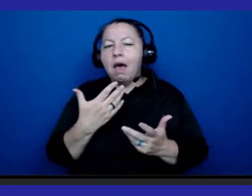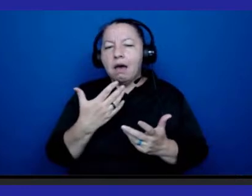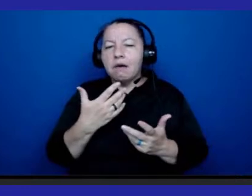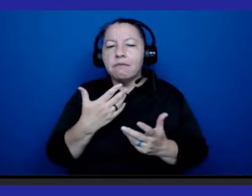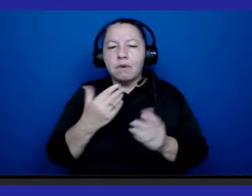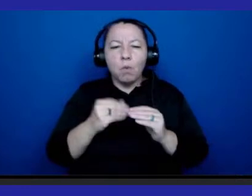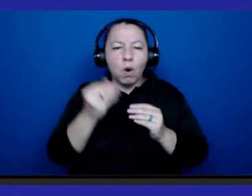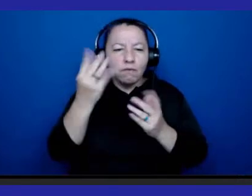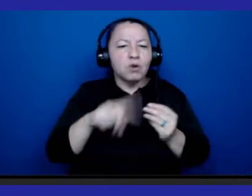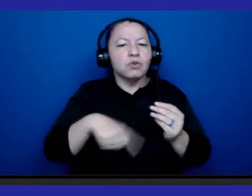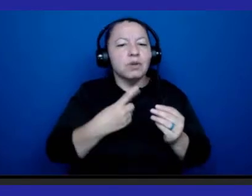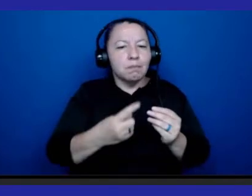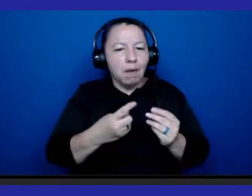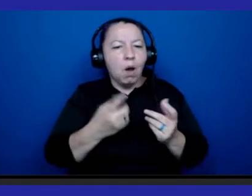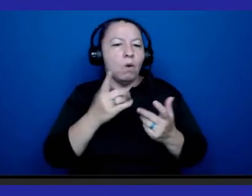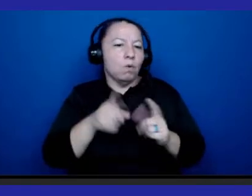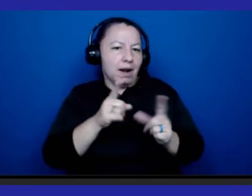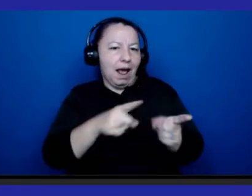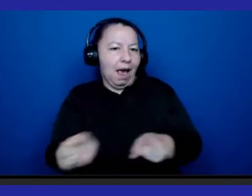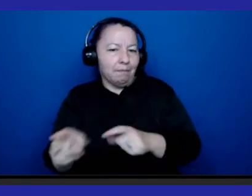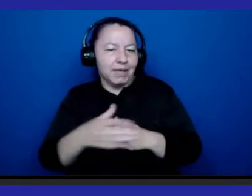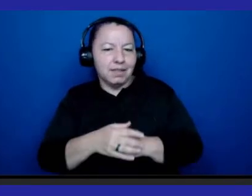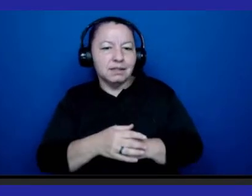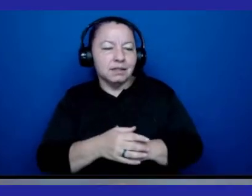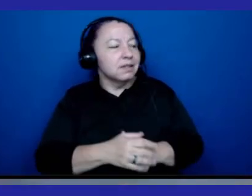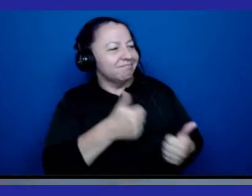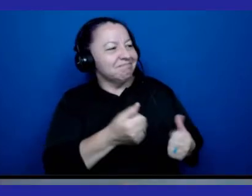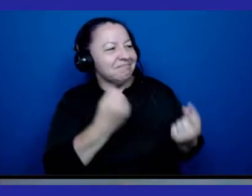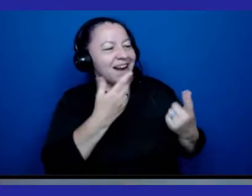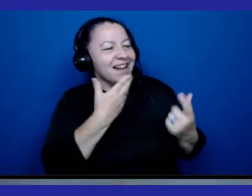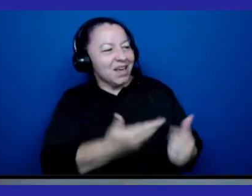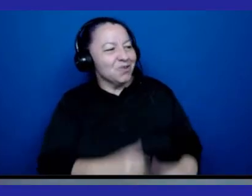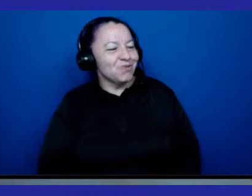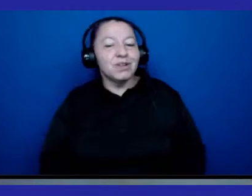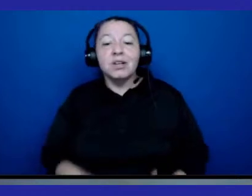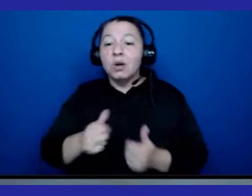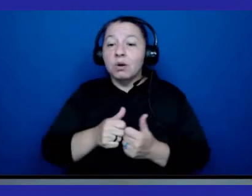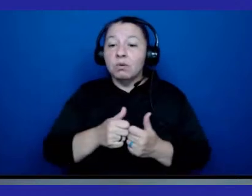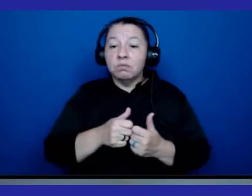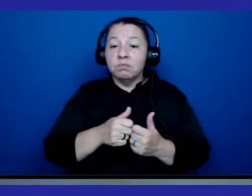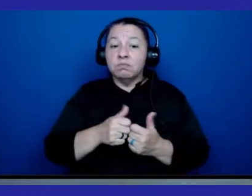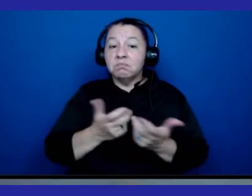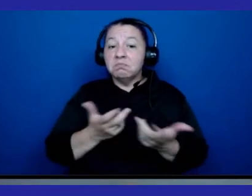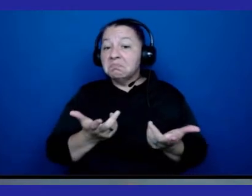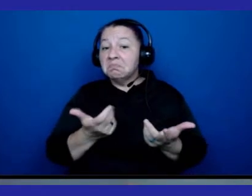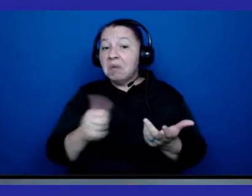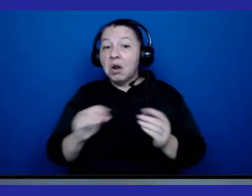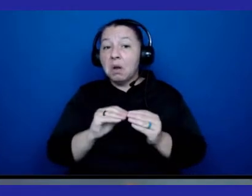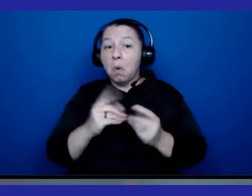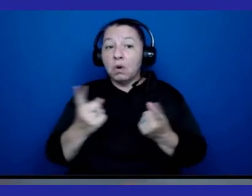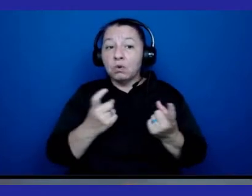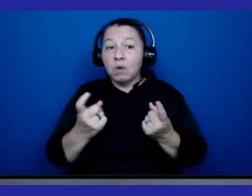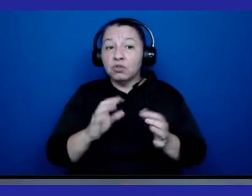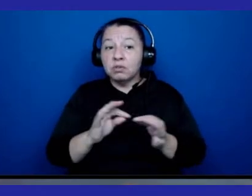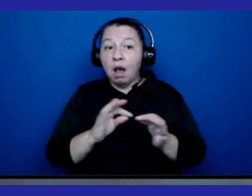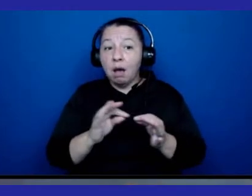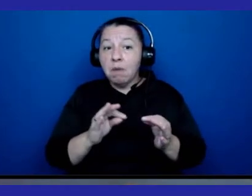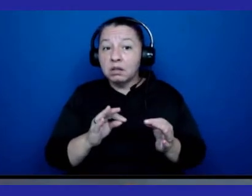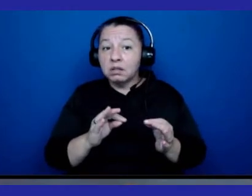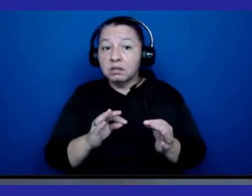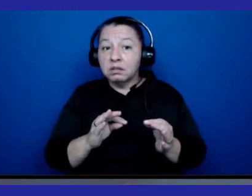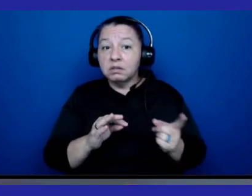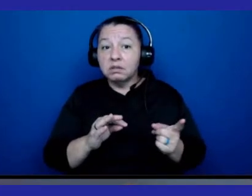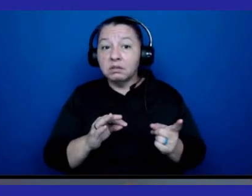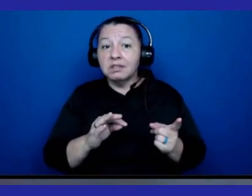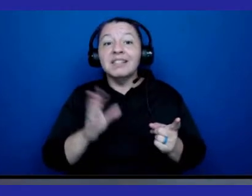it. Thank you. So without that, any more questions or comments? No? So, Just yes.